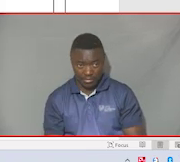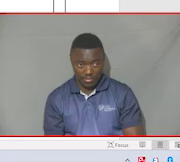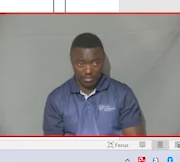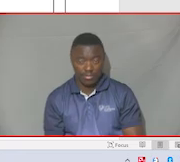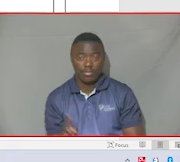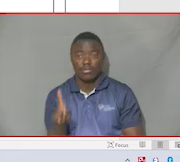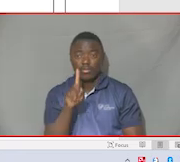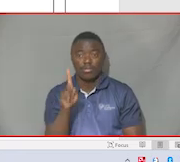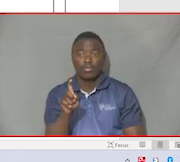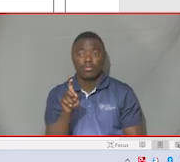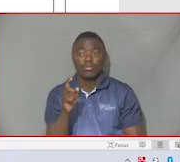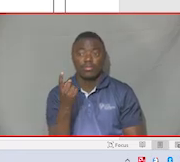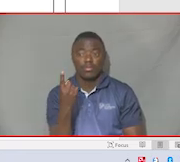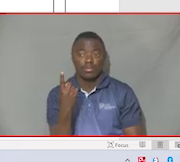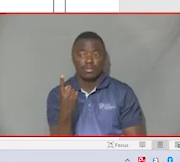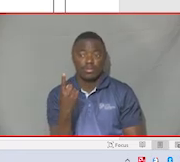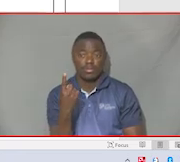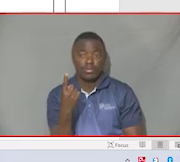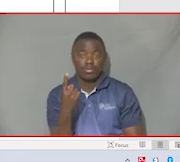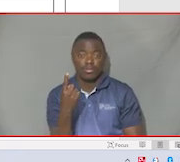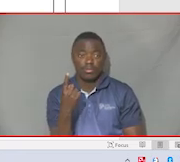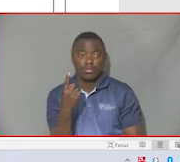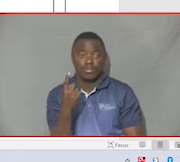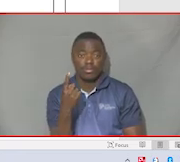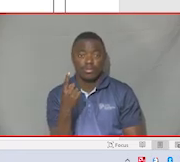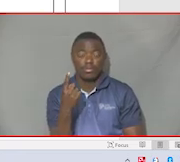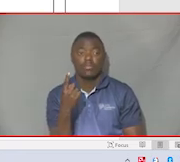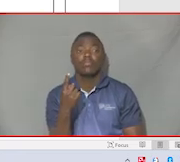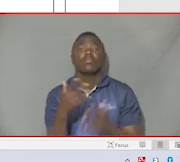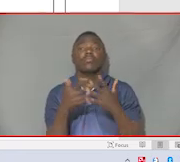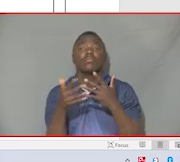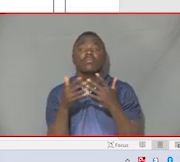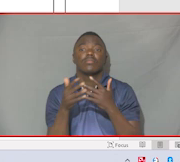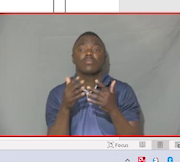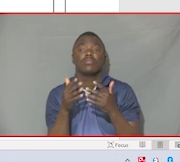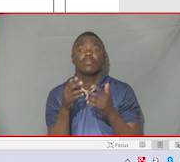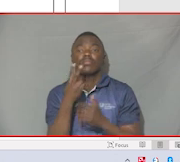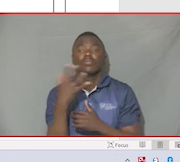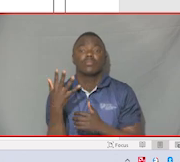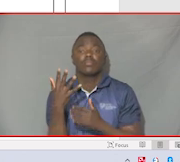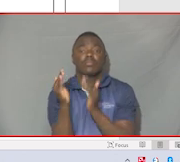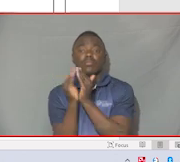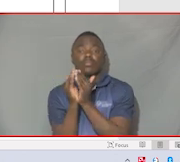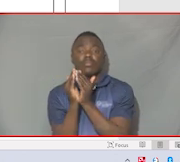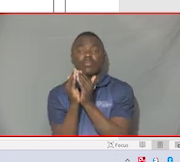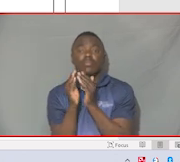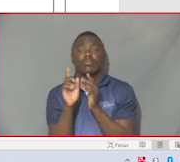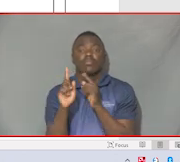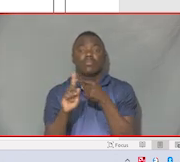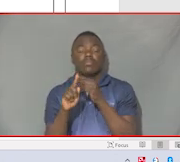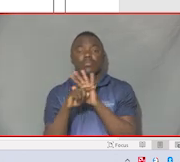question 1 in paper 1. Algebra, equations and inequalities is 25 marks, plus minus 3.